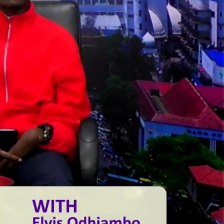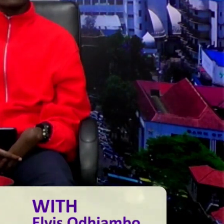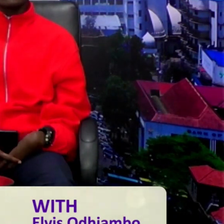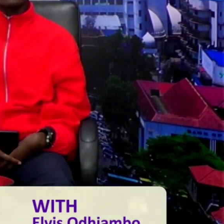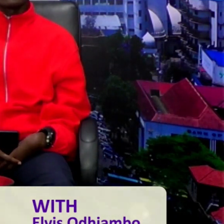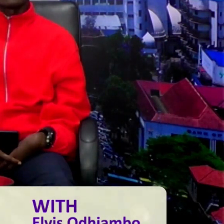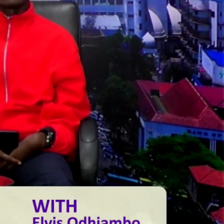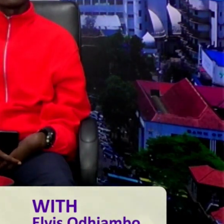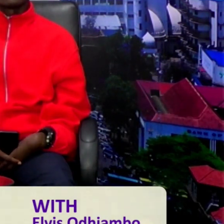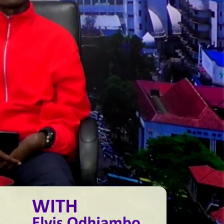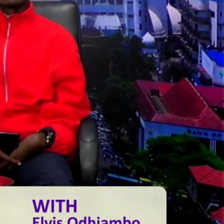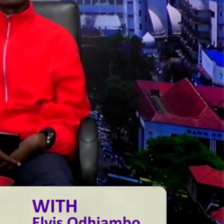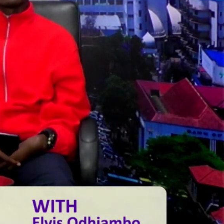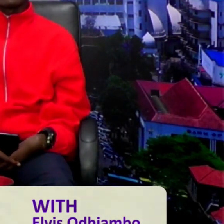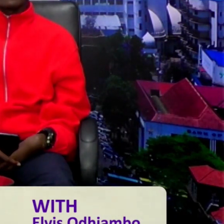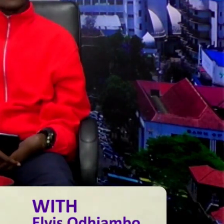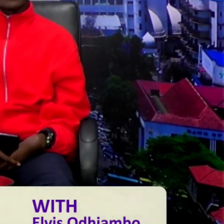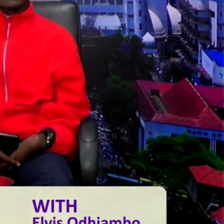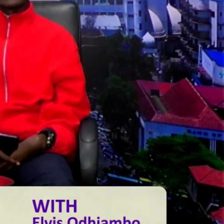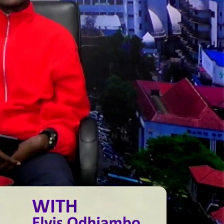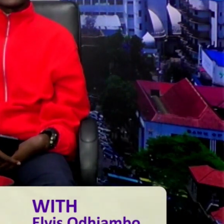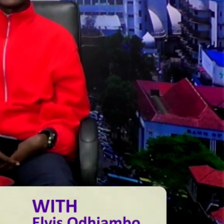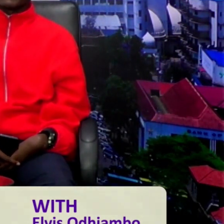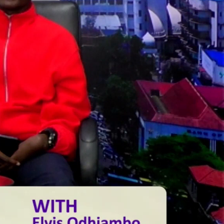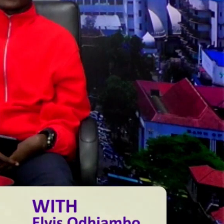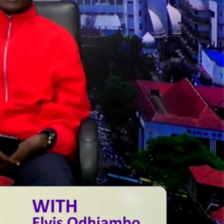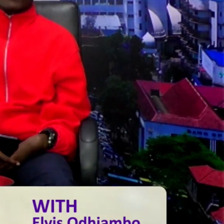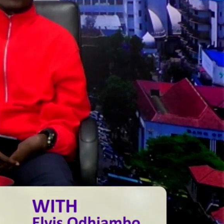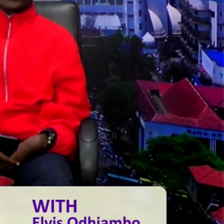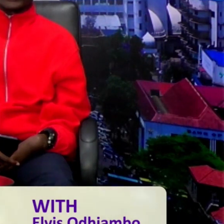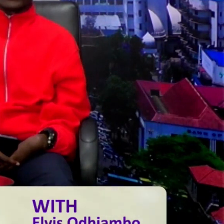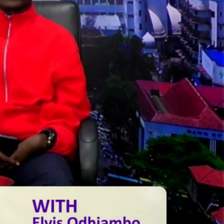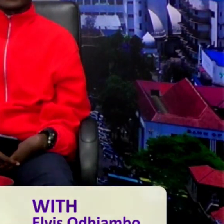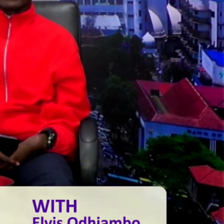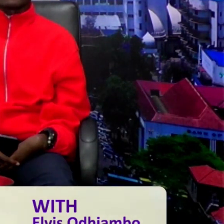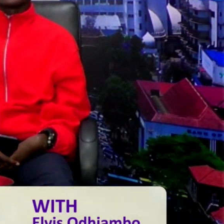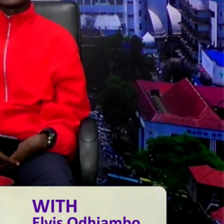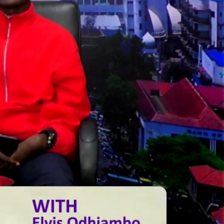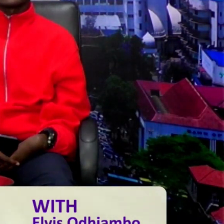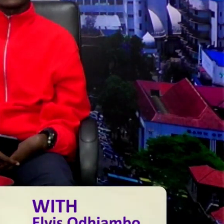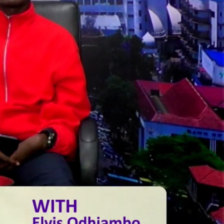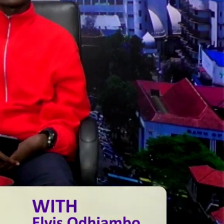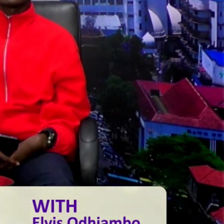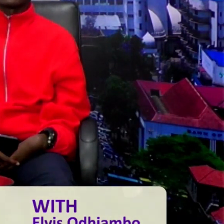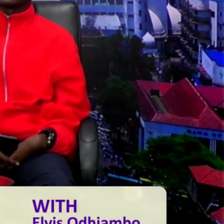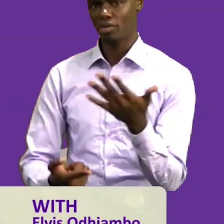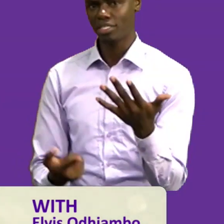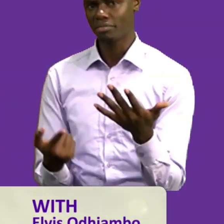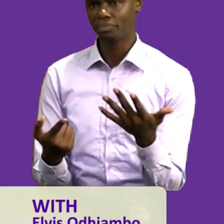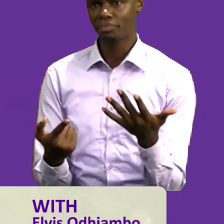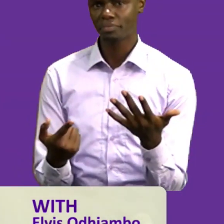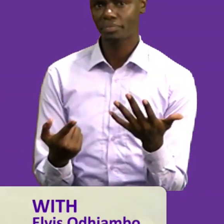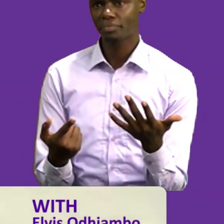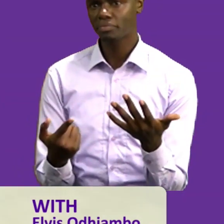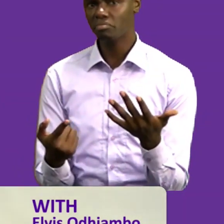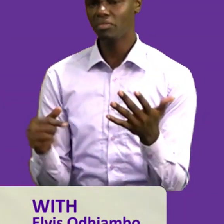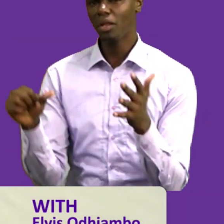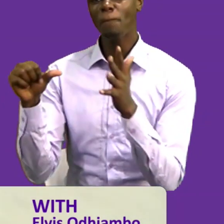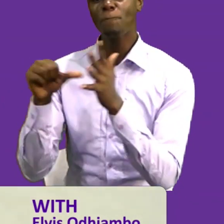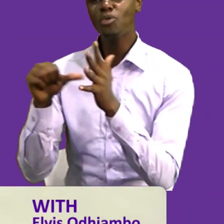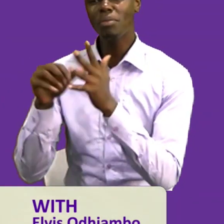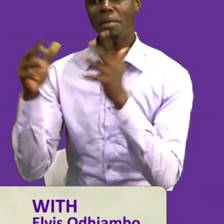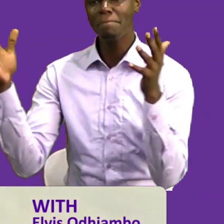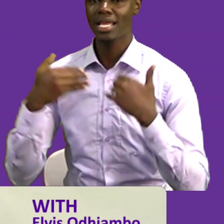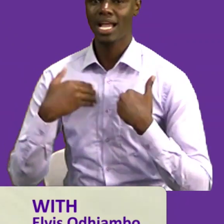at the KFC camp? KCB camp. KCB camp, I will say they have no problem